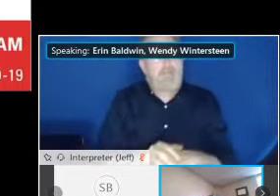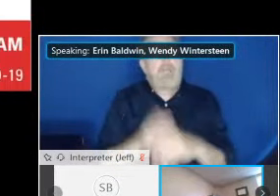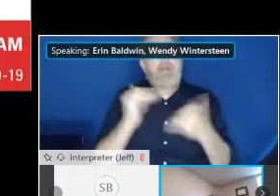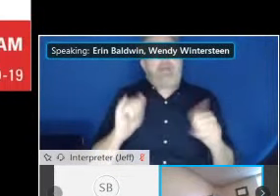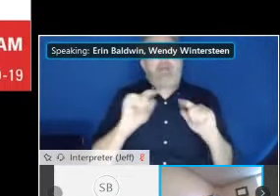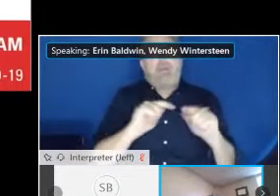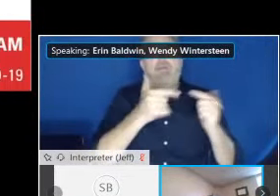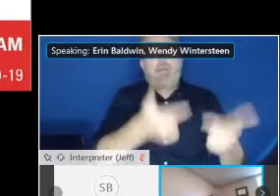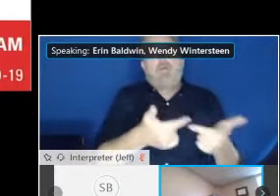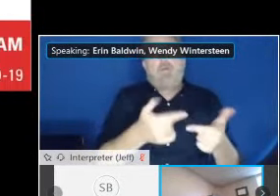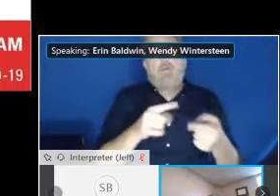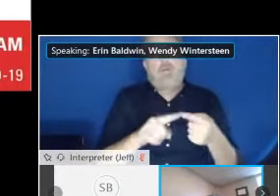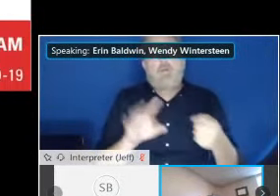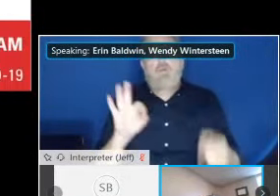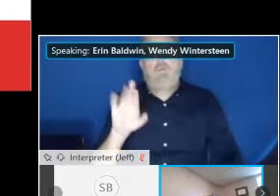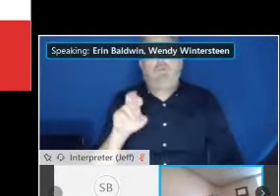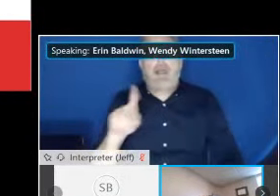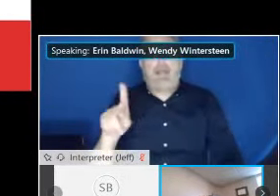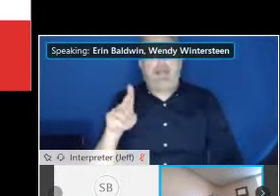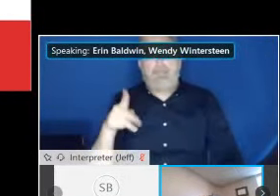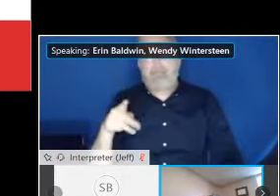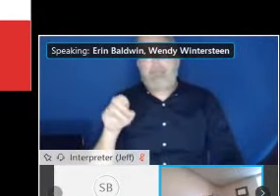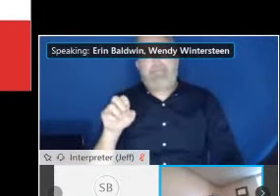to turn it over to my colleague, Frank Peters.